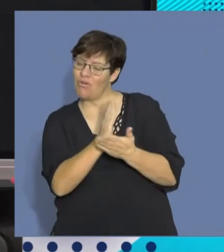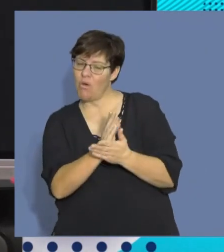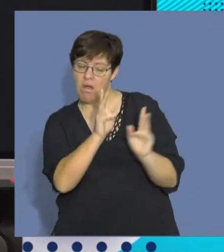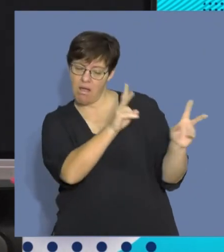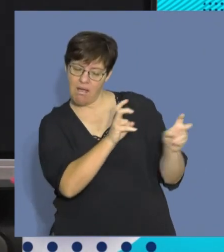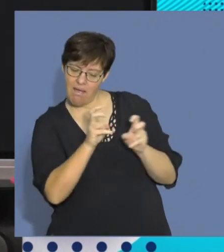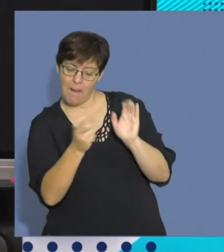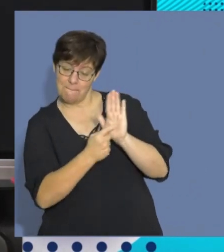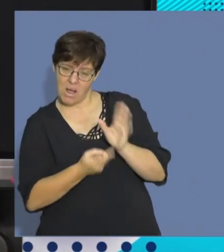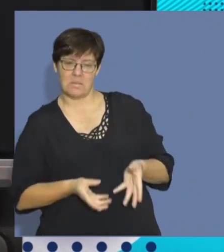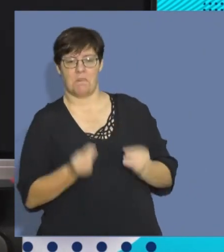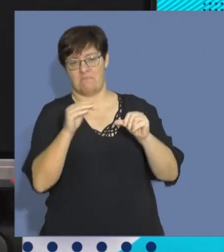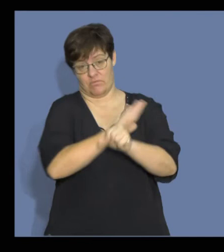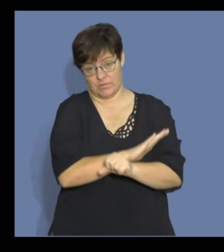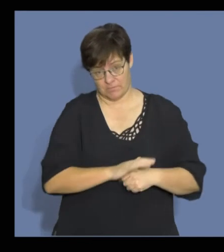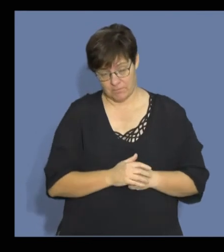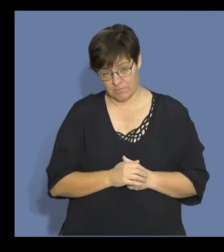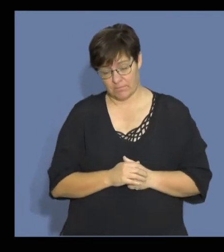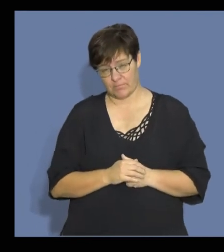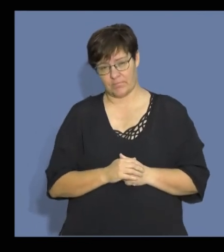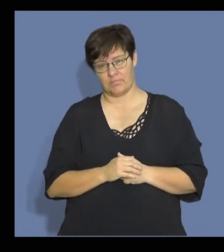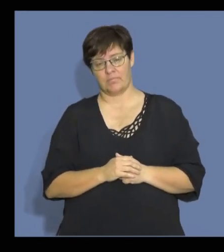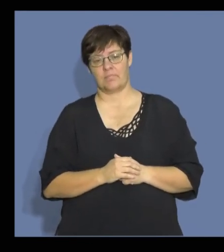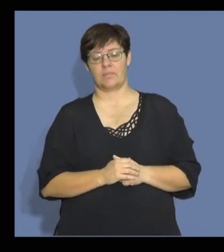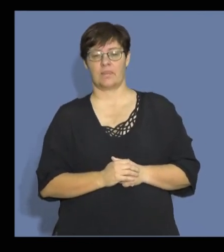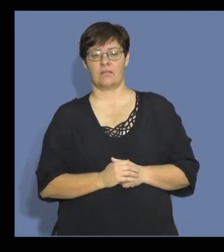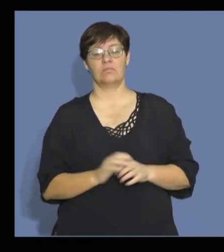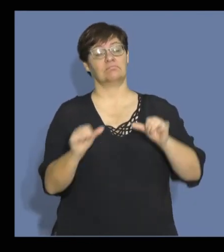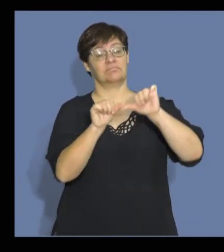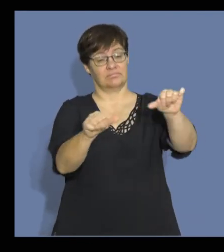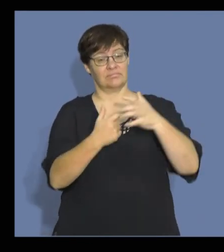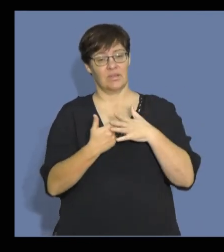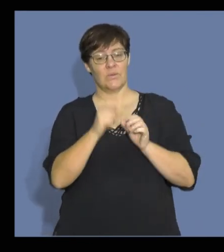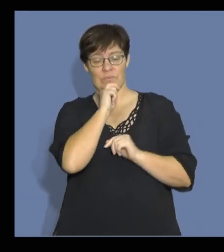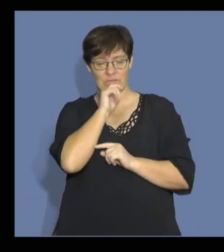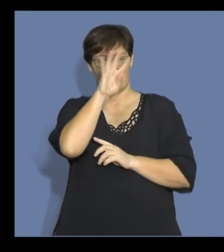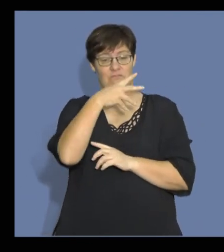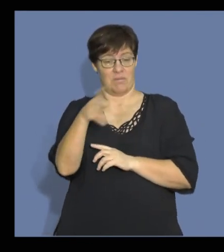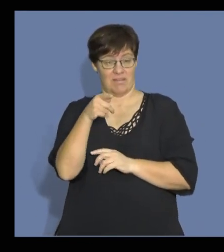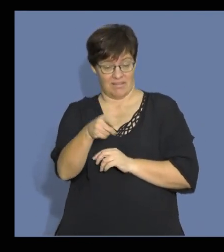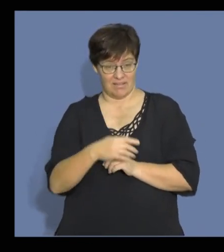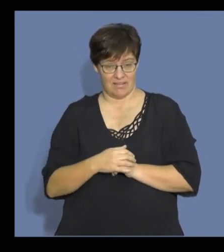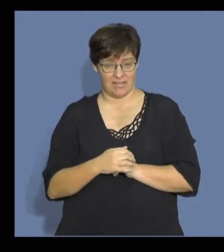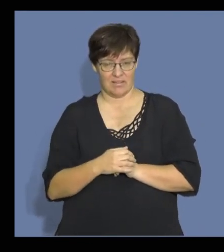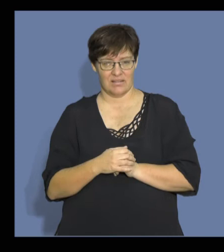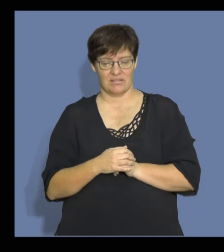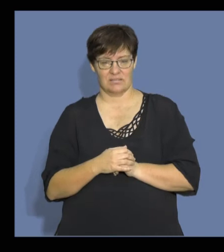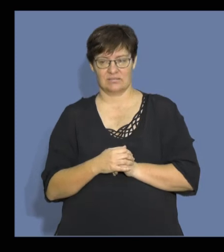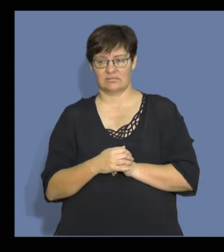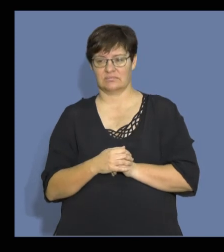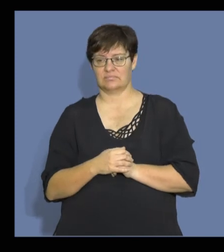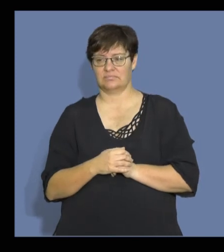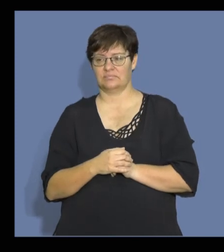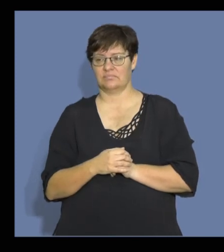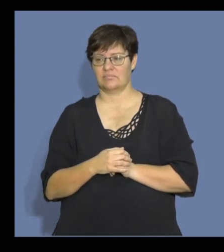all the marks where we should be getting it. Okay, so let's jump straight in. Let's use this formula. Let's just jump straight into